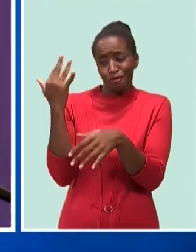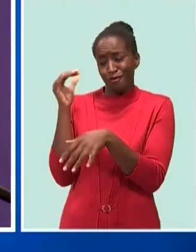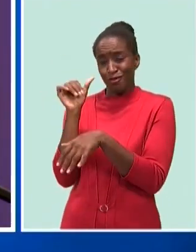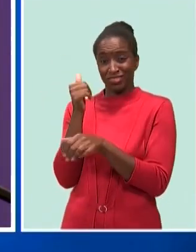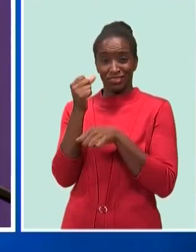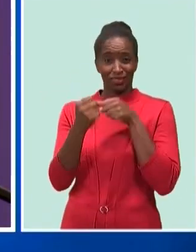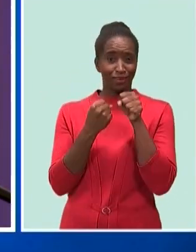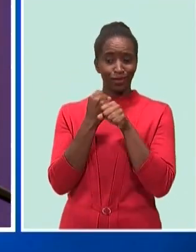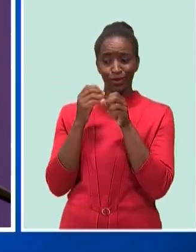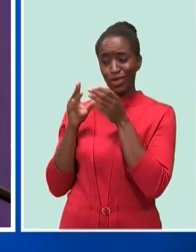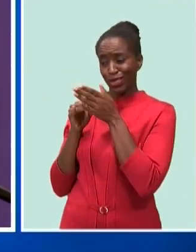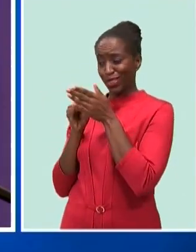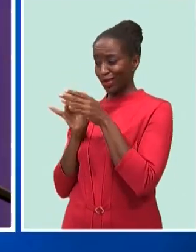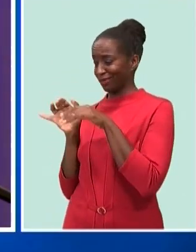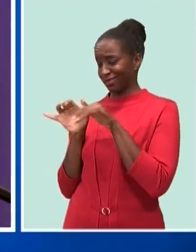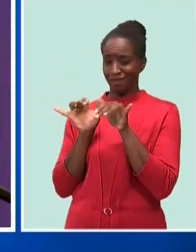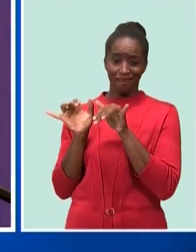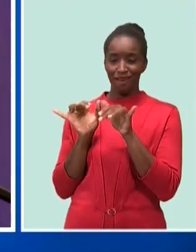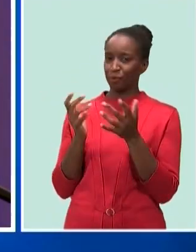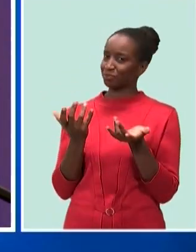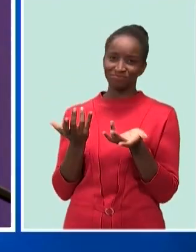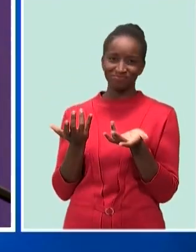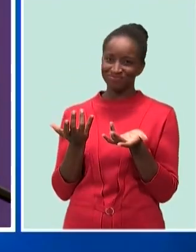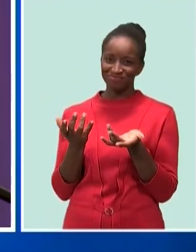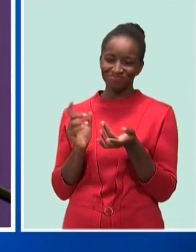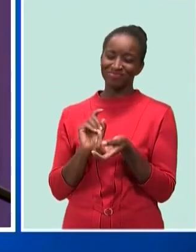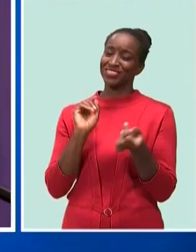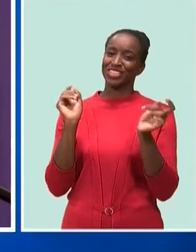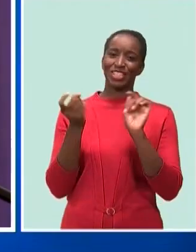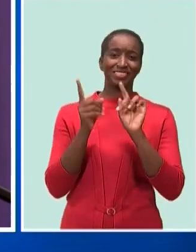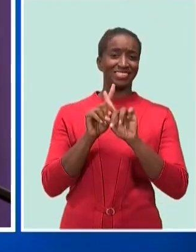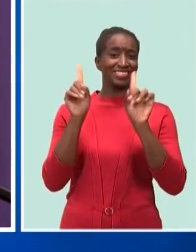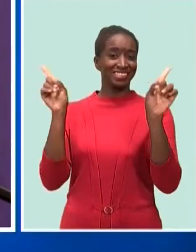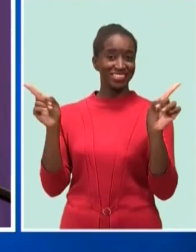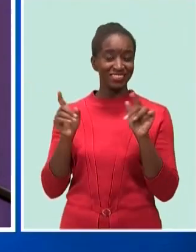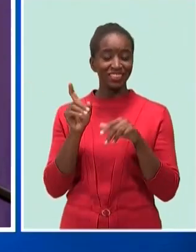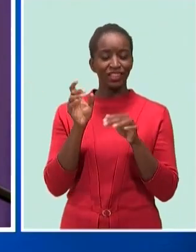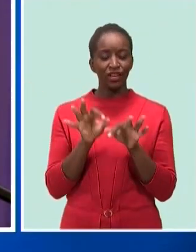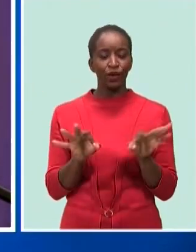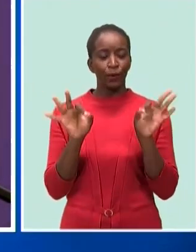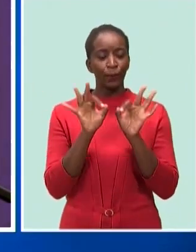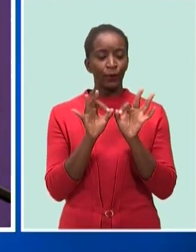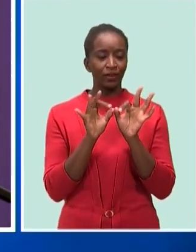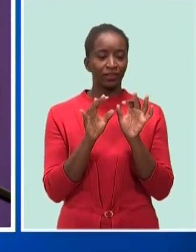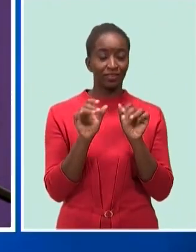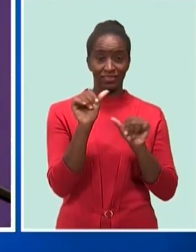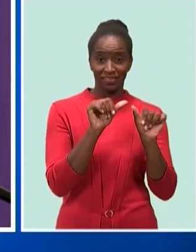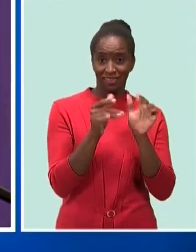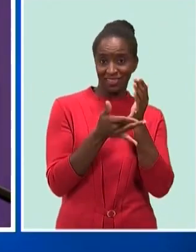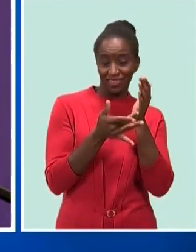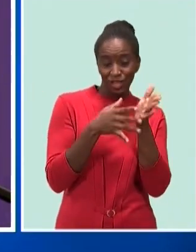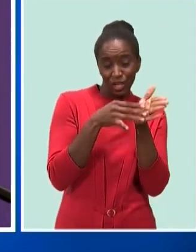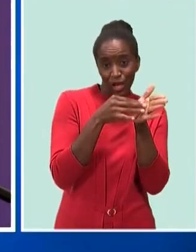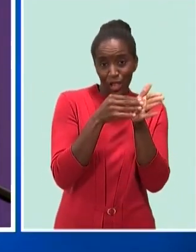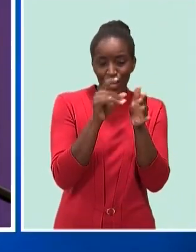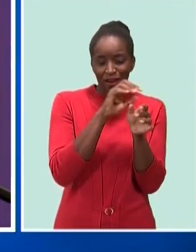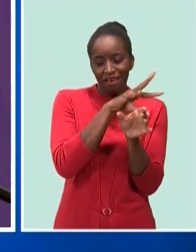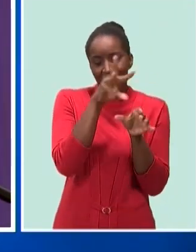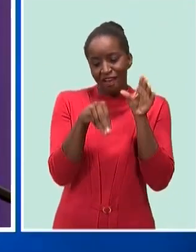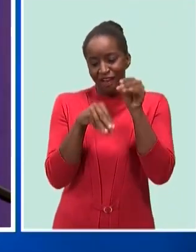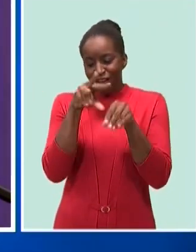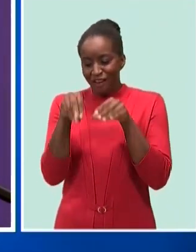We have to be mindful of keeping up the content. And I think what that does is it exposes something really central to